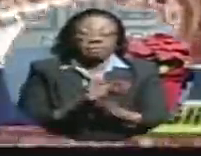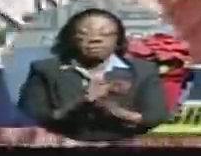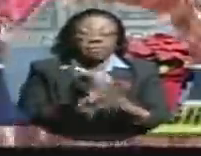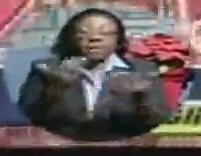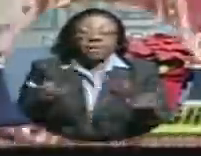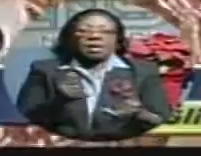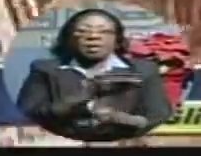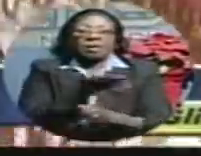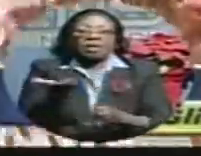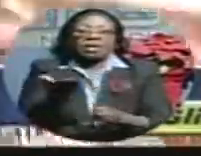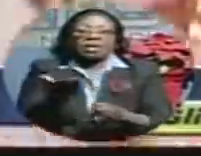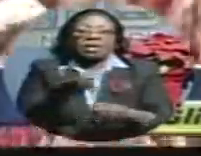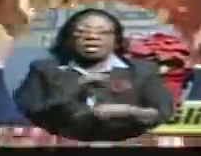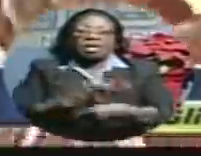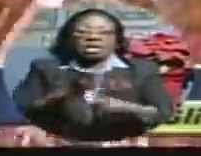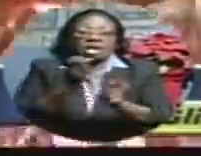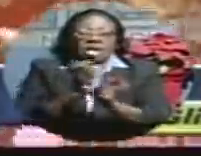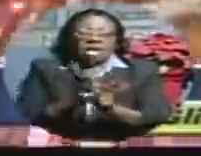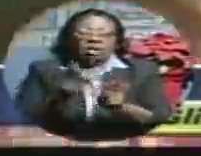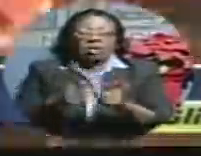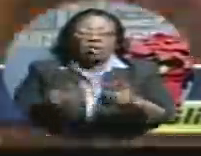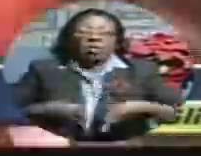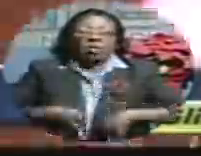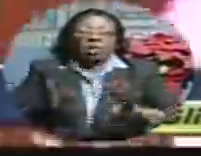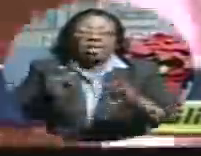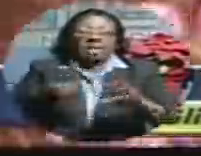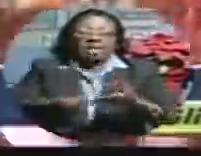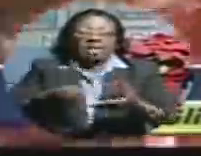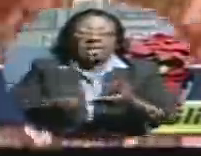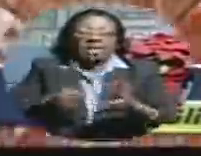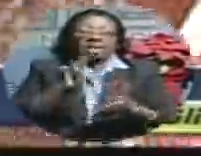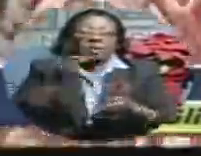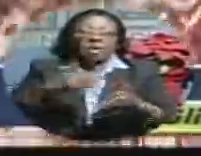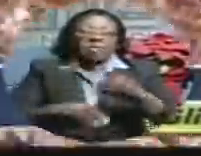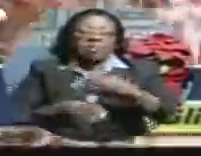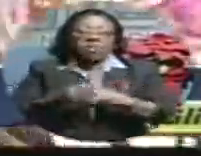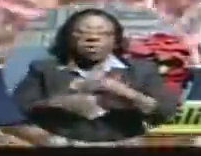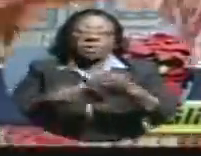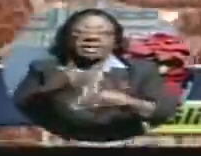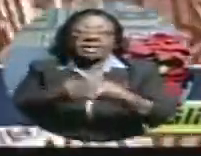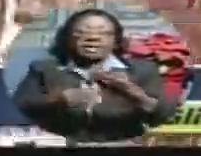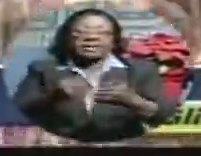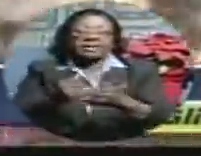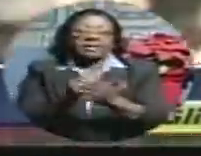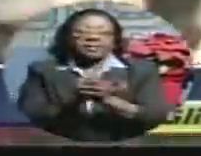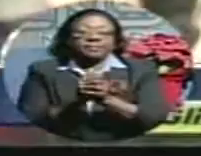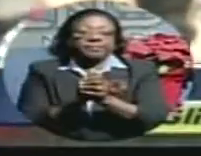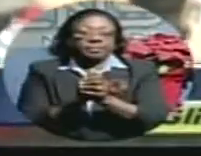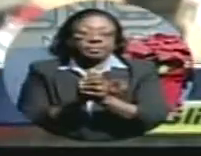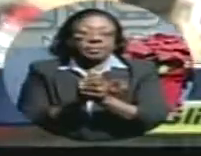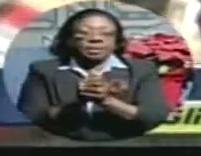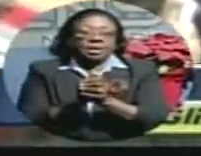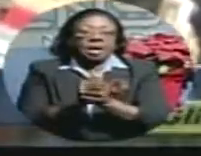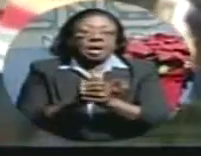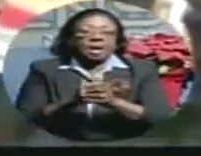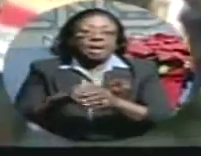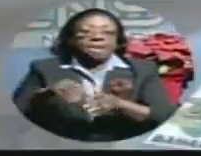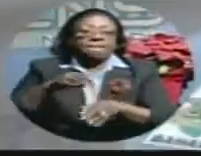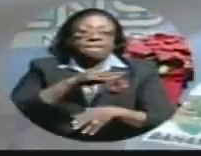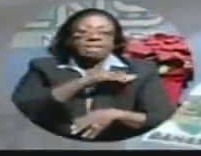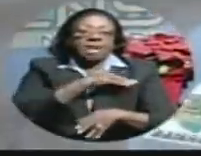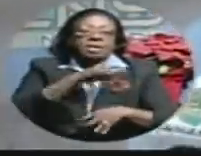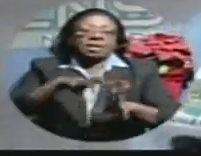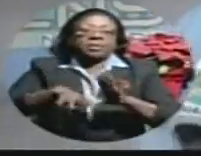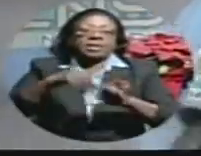Now, there is a slight change to the way the tickets will be processed. Here, Ferguson, on that. Marshall will just take